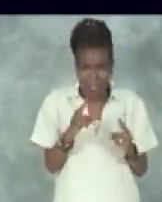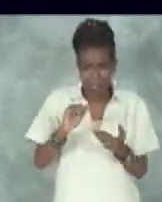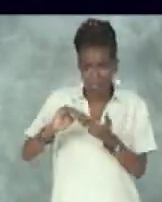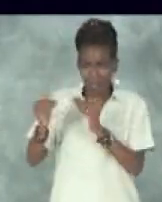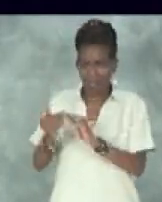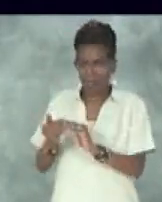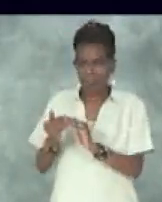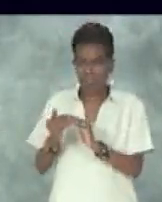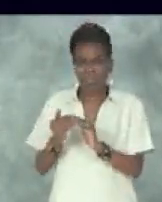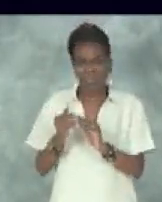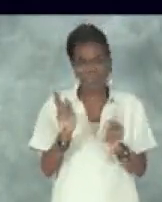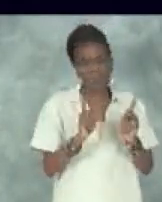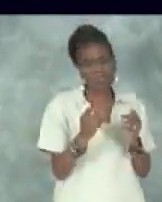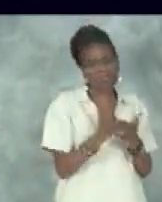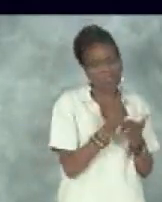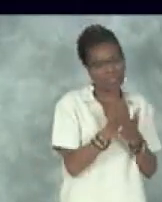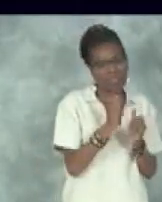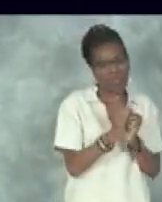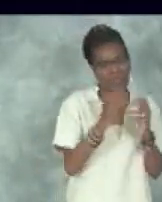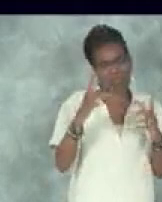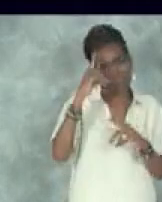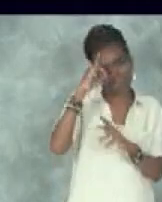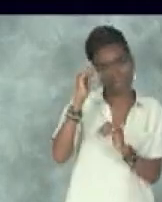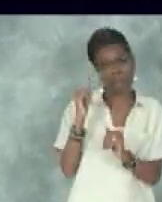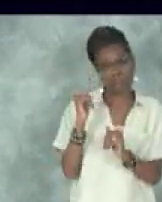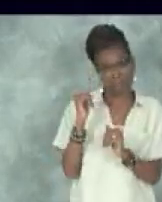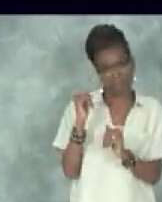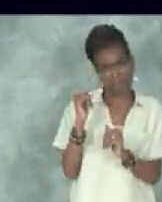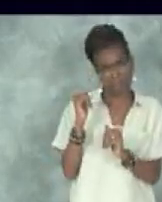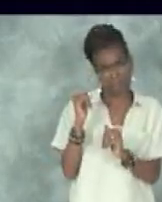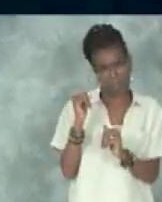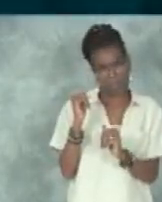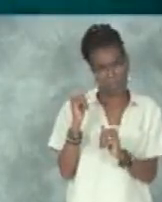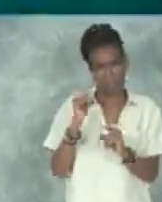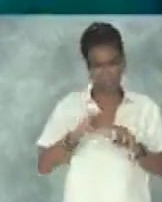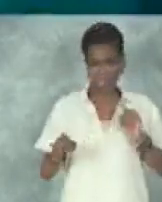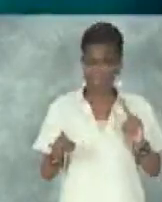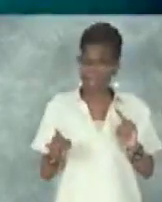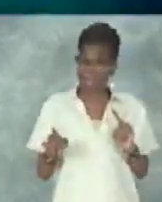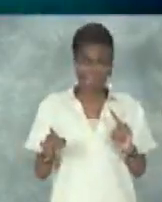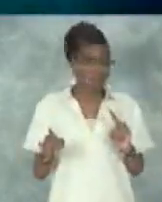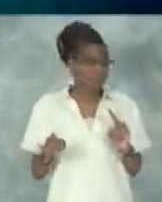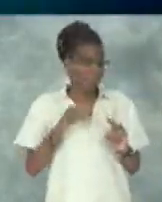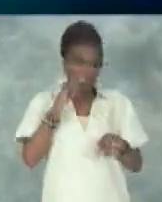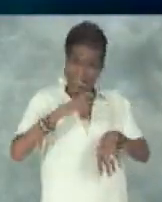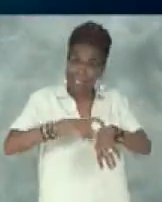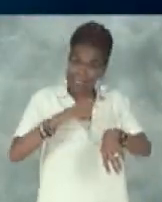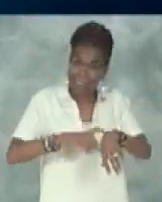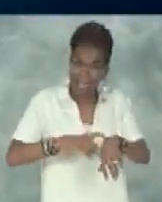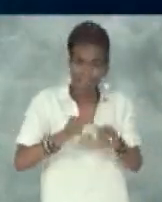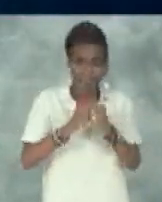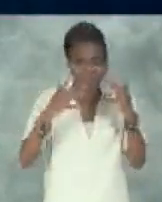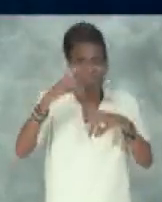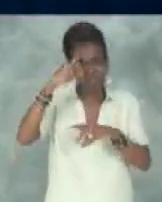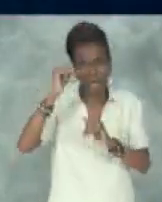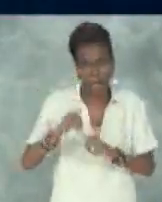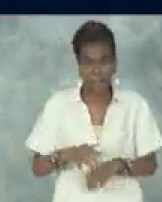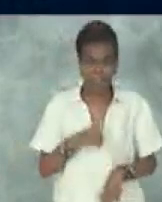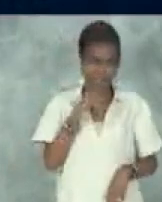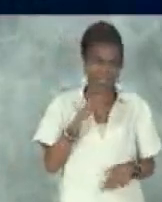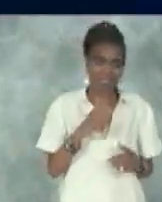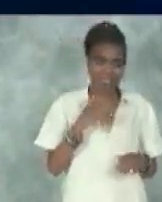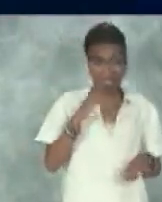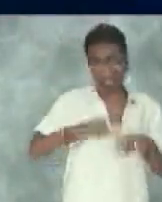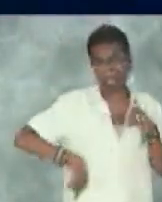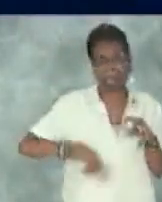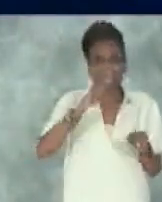given up. But I stop by to tell you, this ain't the time to be hopeless. This ain't the time to believe you can't do it.